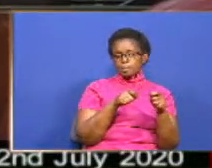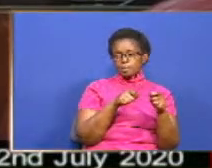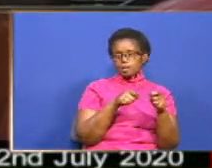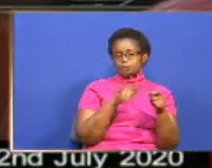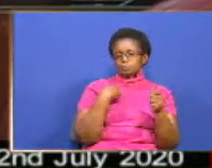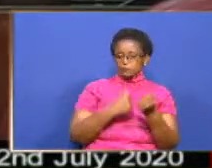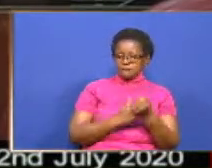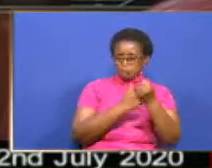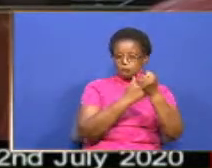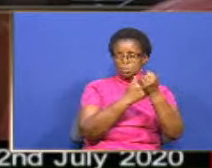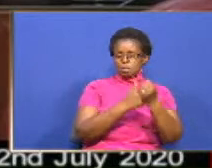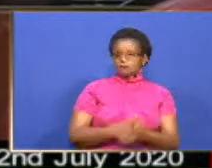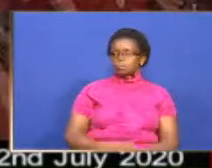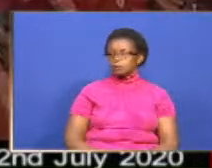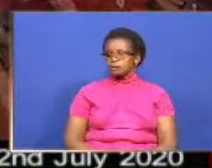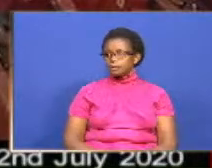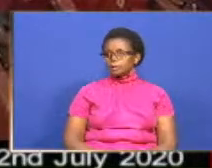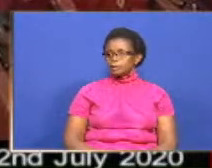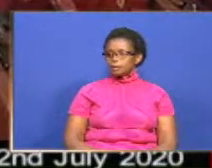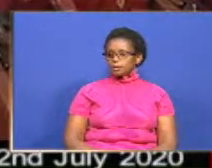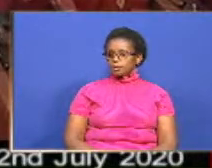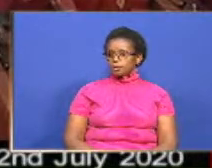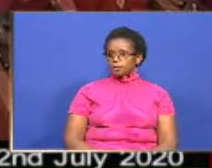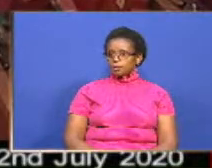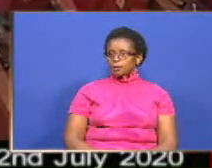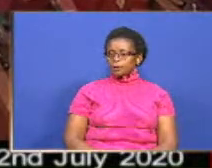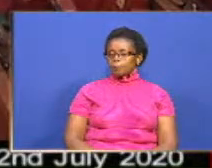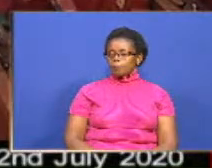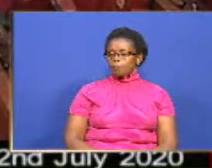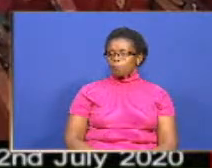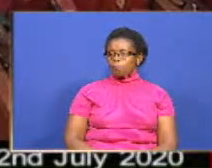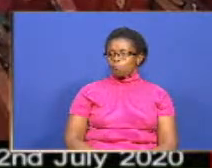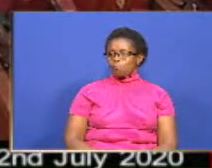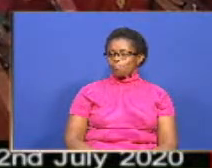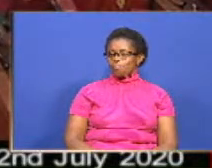second. Honorable Koinange.